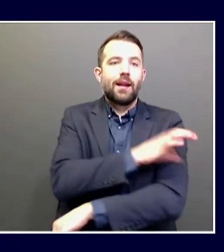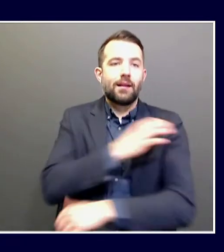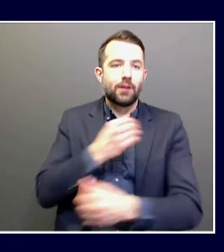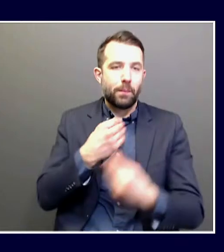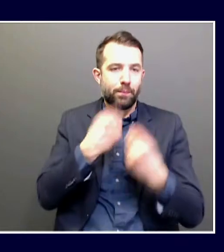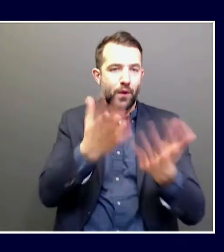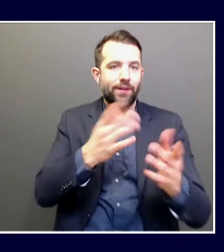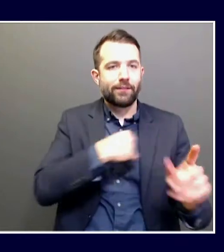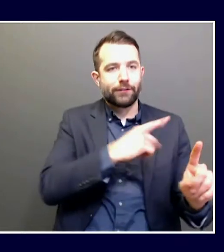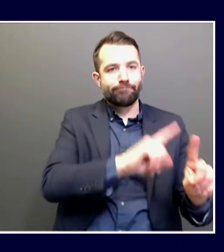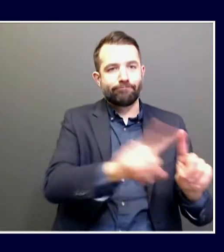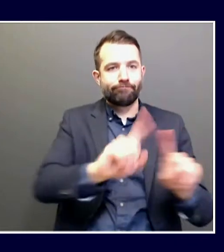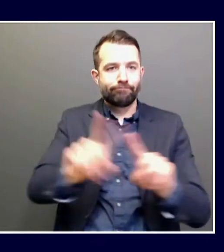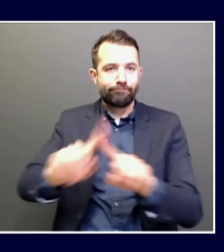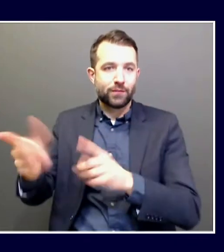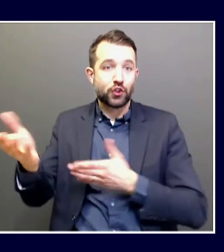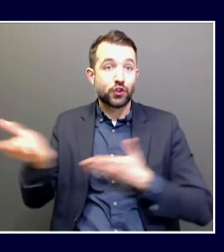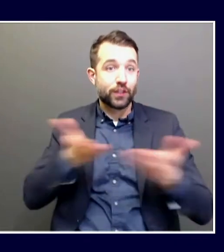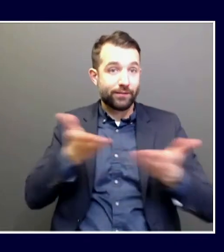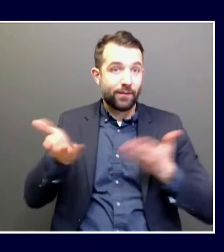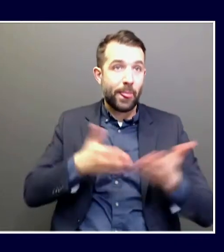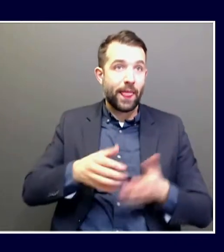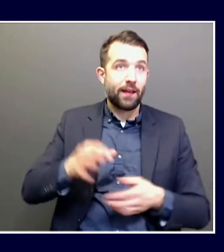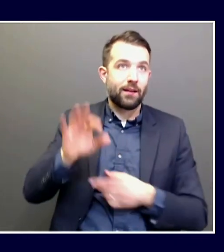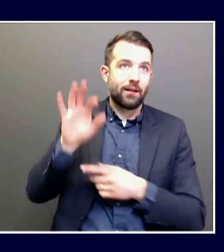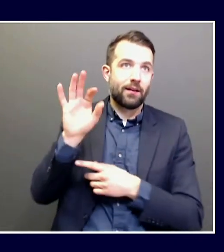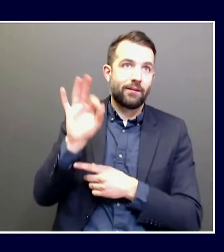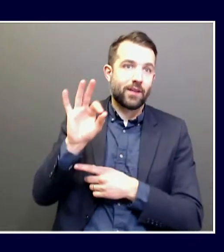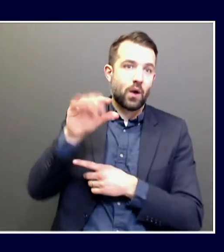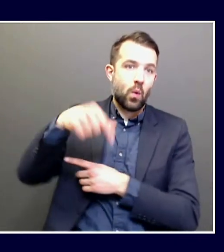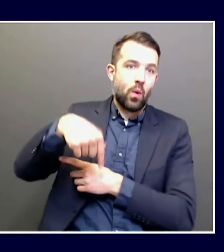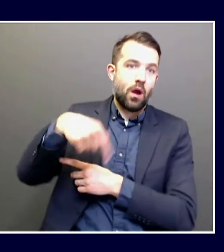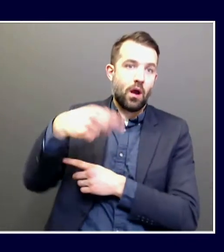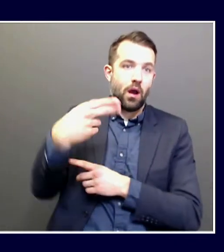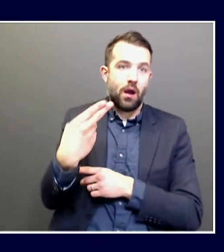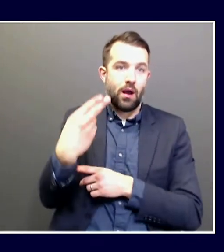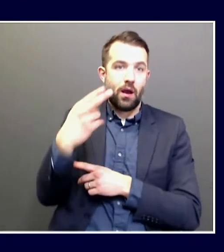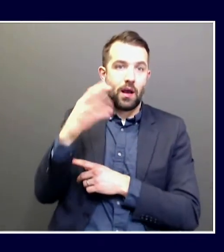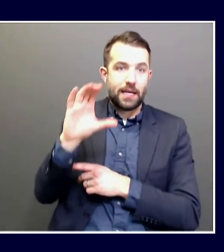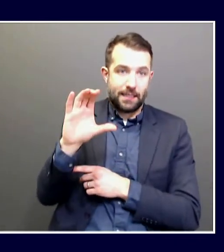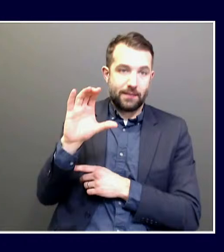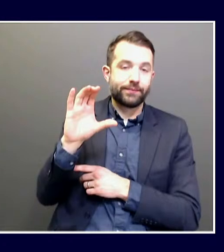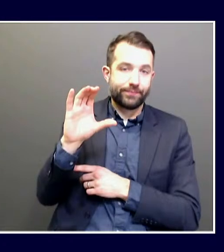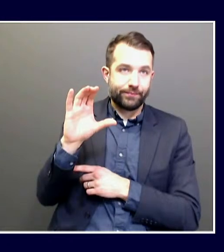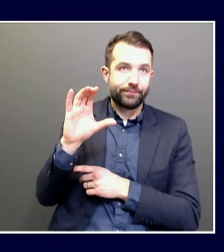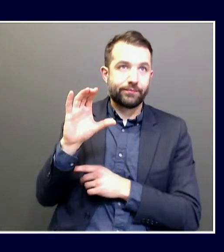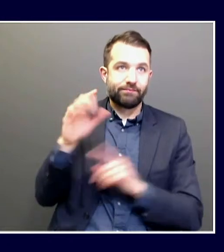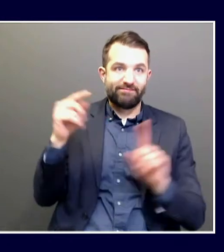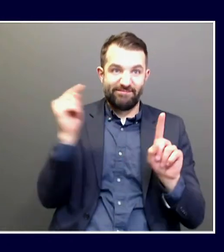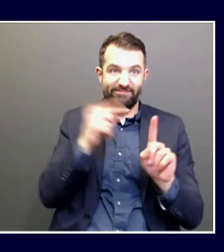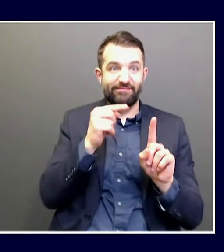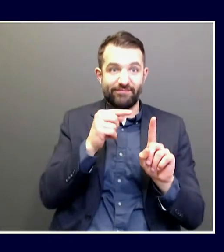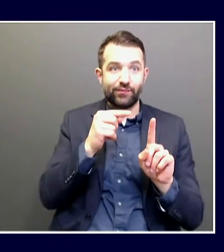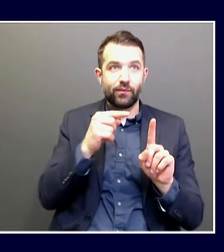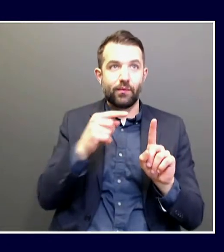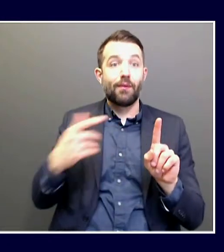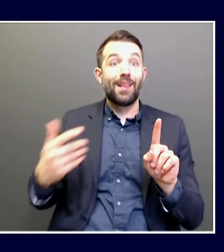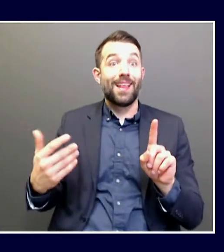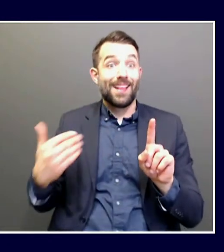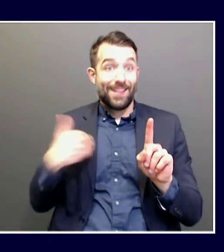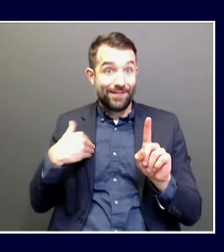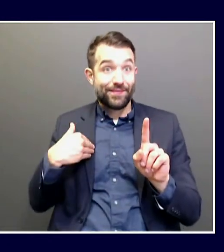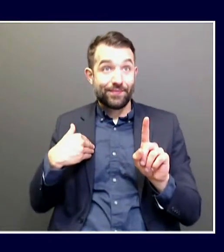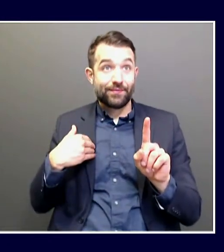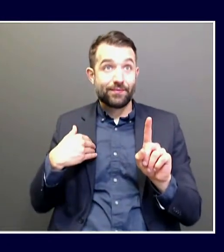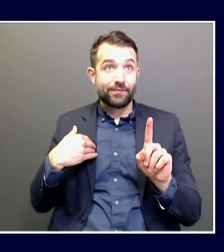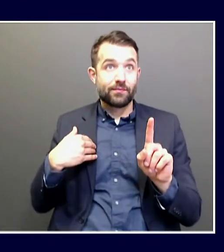federally qualified health centers in Maine are a great place to go to check out to see if they have access to over-the-counter tests or